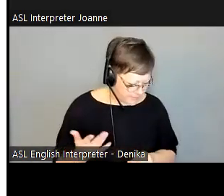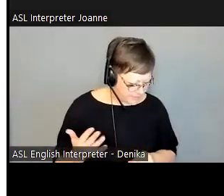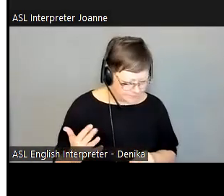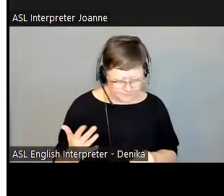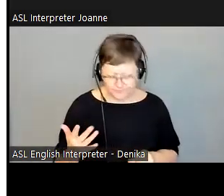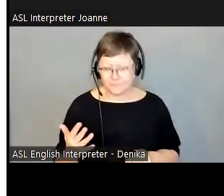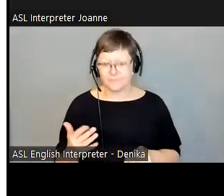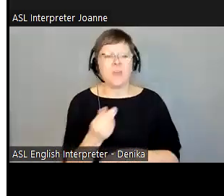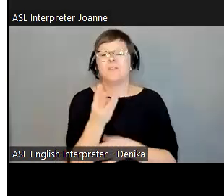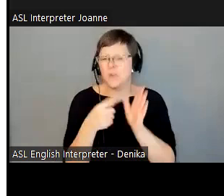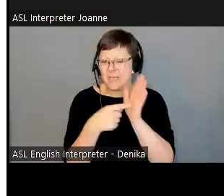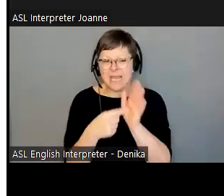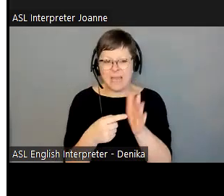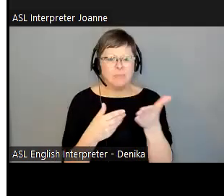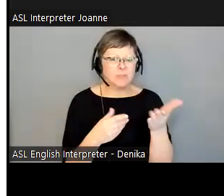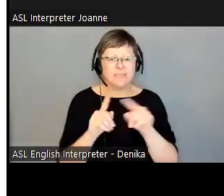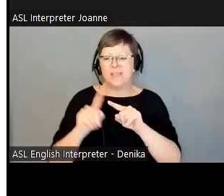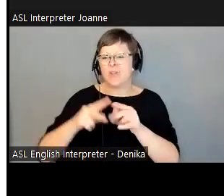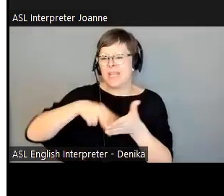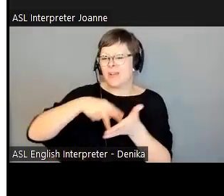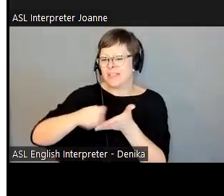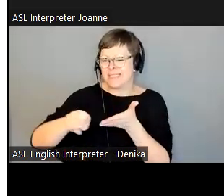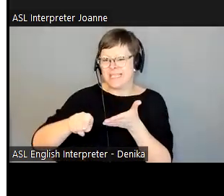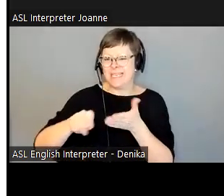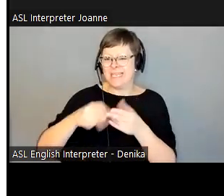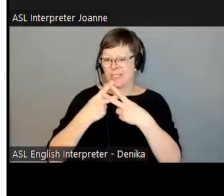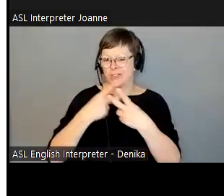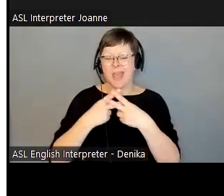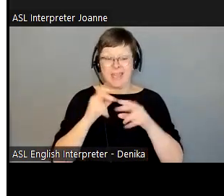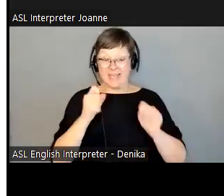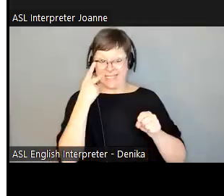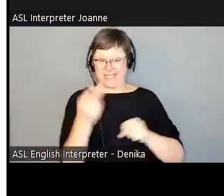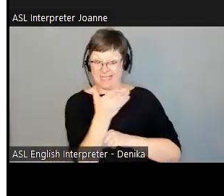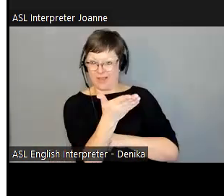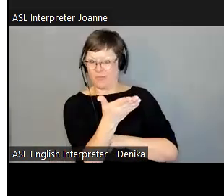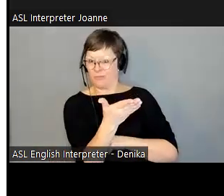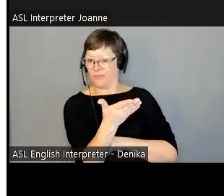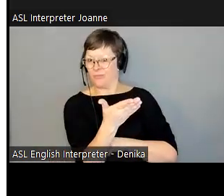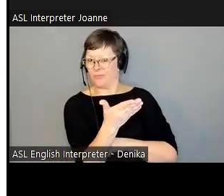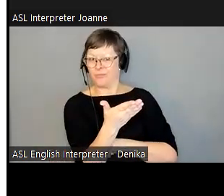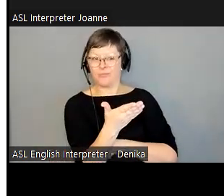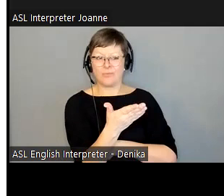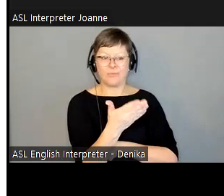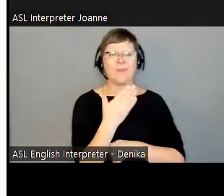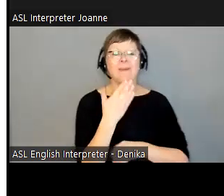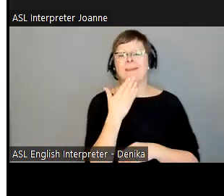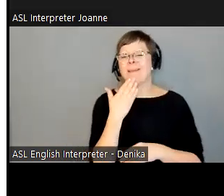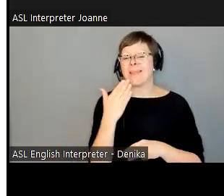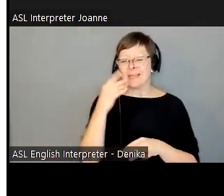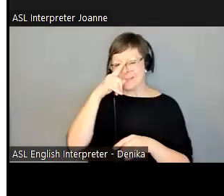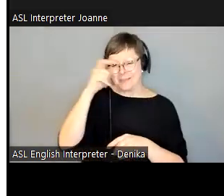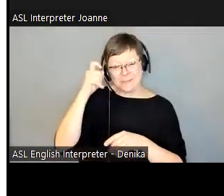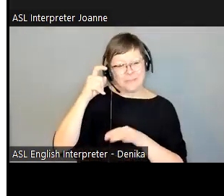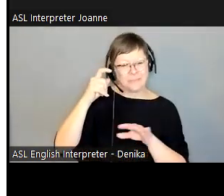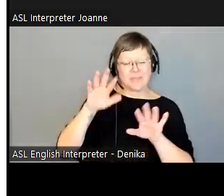these are some examples of different literacy hashtags, and thanks to Summer from Literacy Link South Central for some